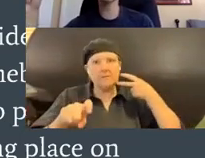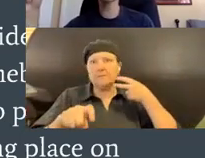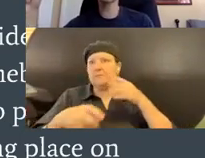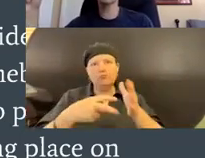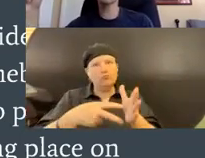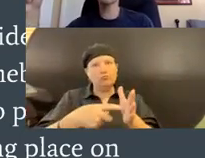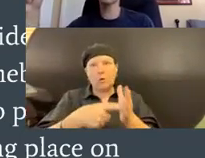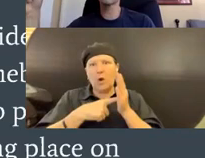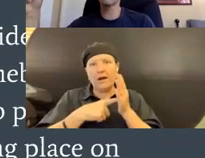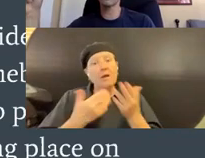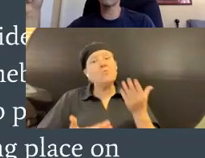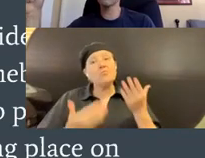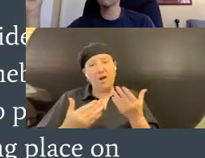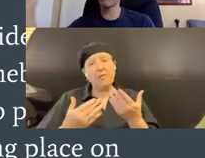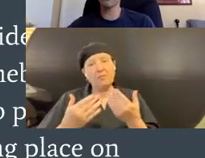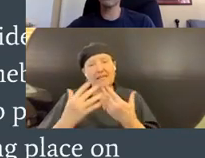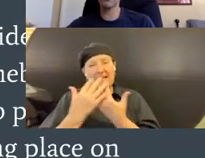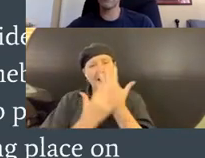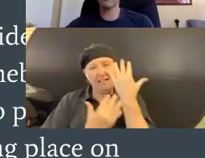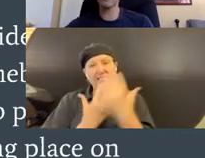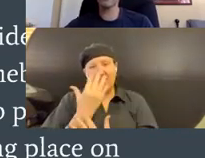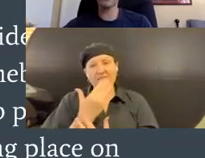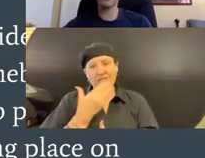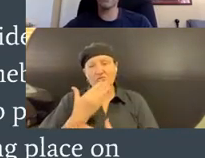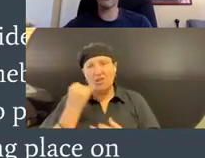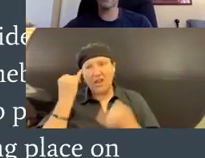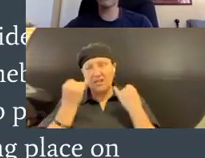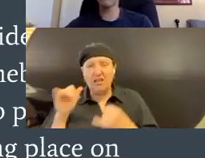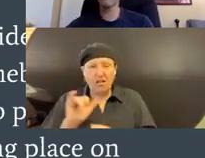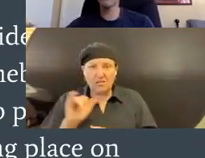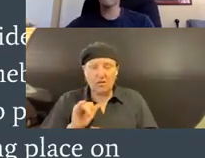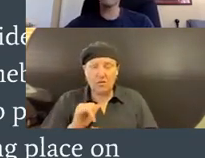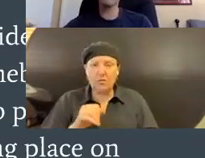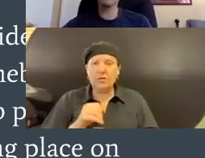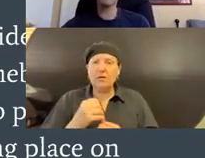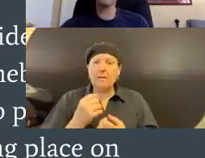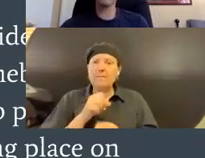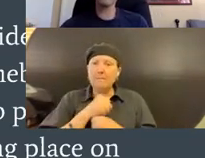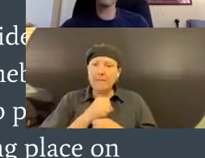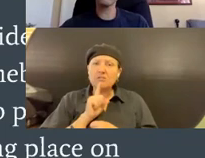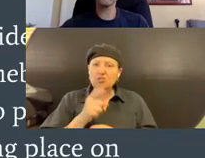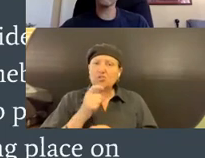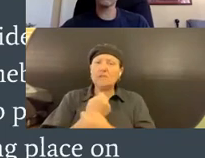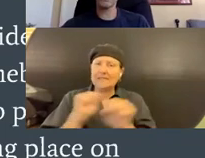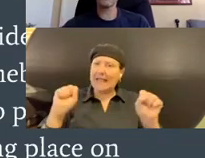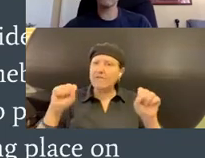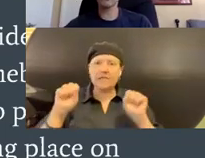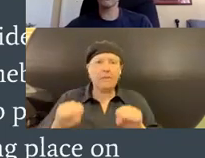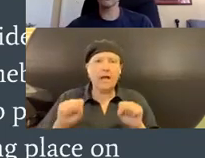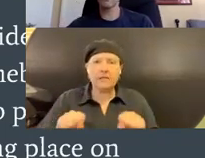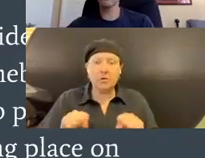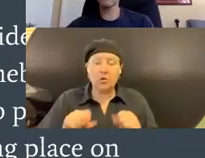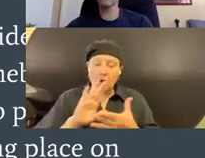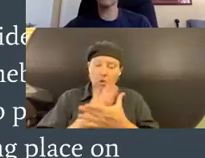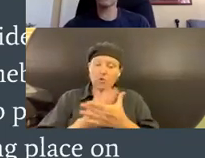well. Just because we want to make sure that everybody is being as safe as possible. But the school has